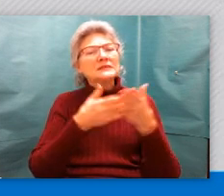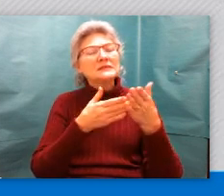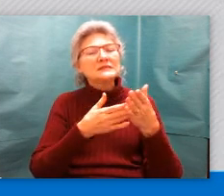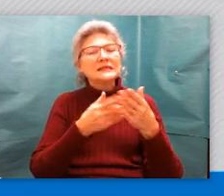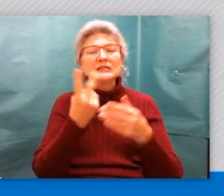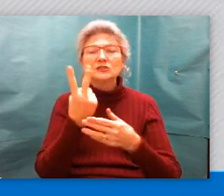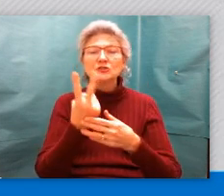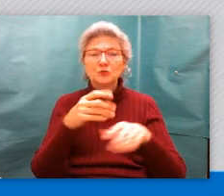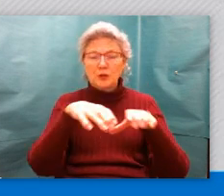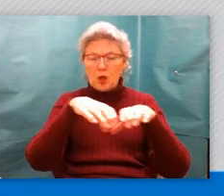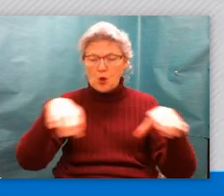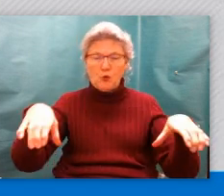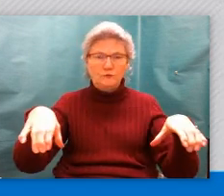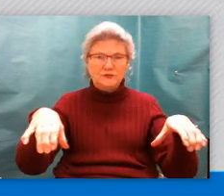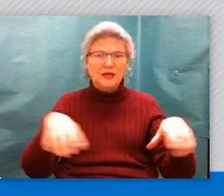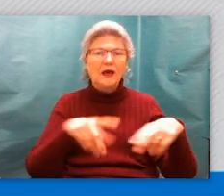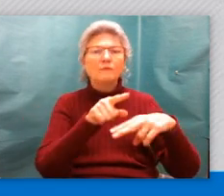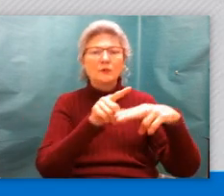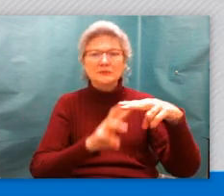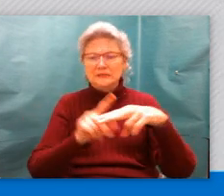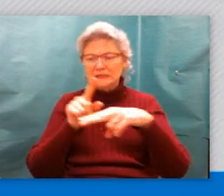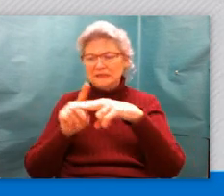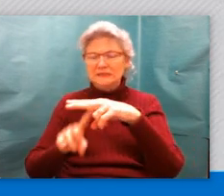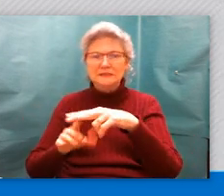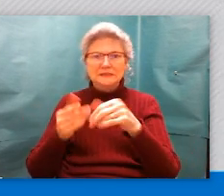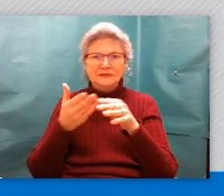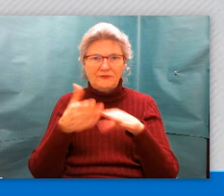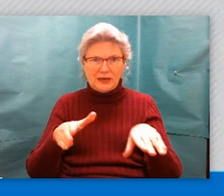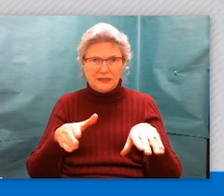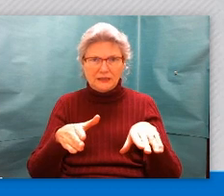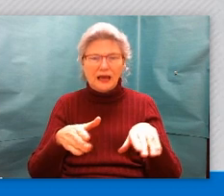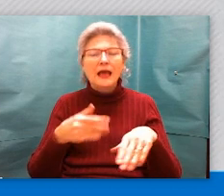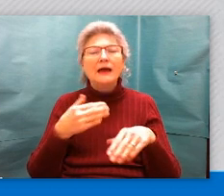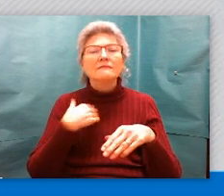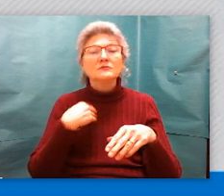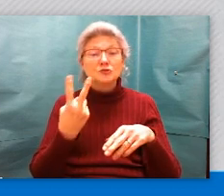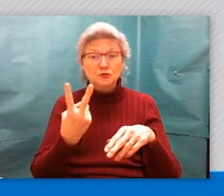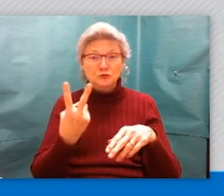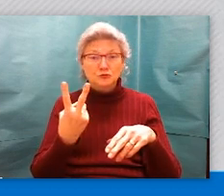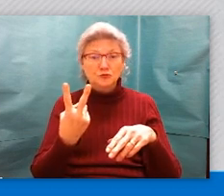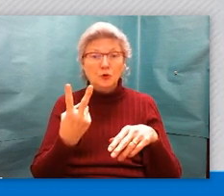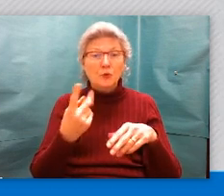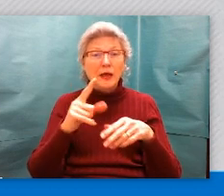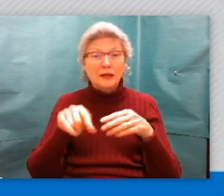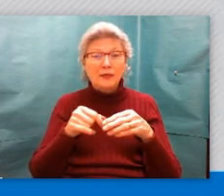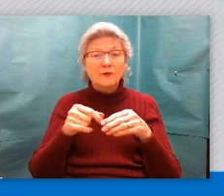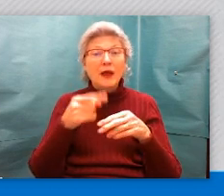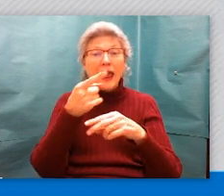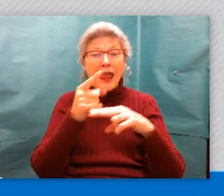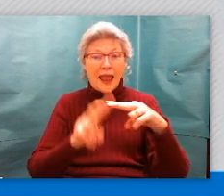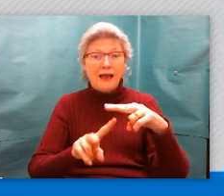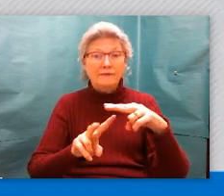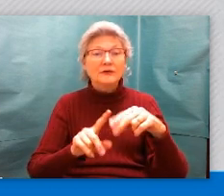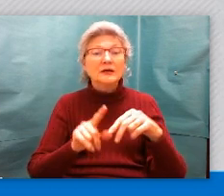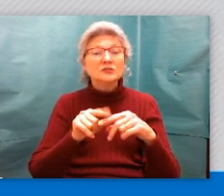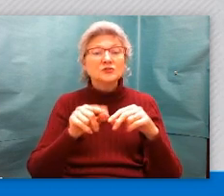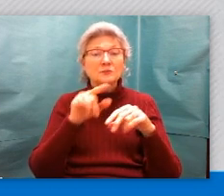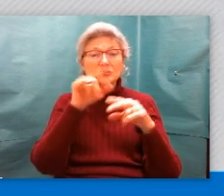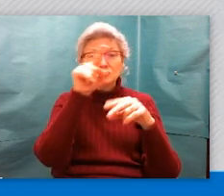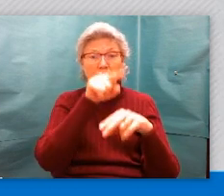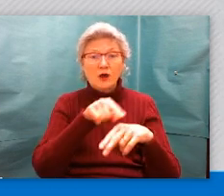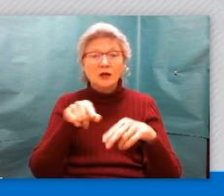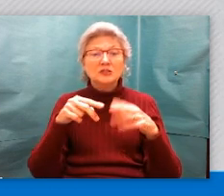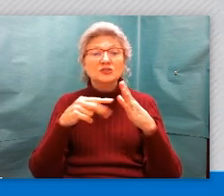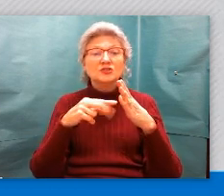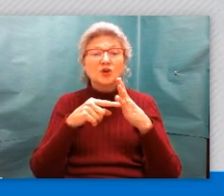whole loaves and I've divided it equally into 6 pieces. We have another half of a loaf, so I'm going to draw and